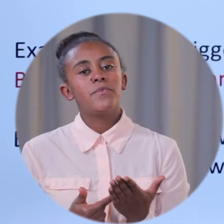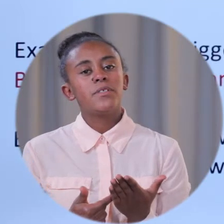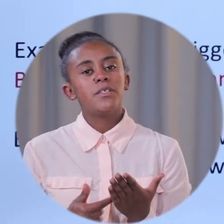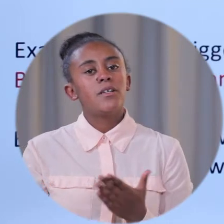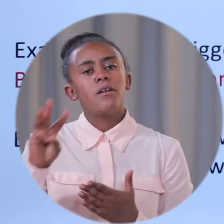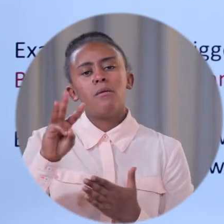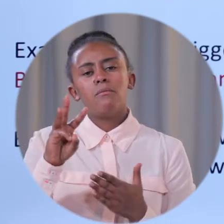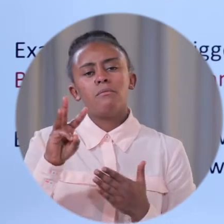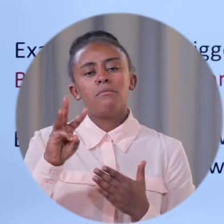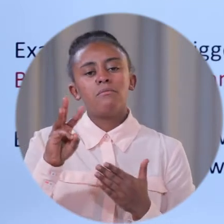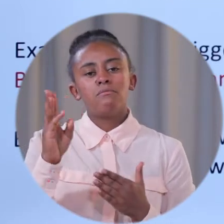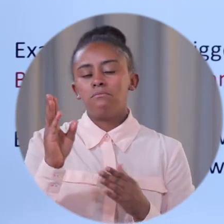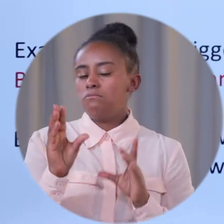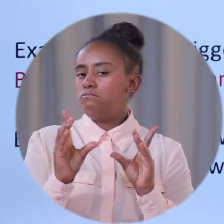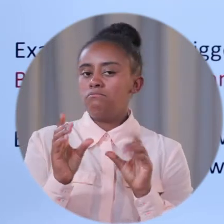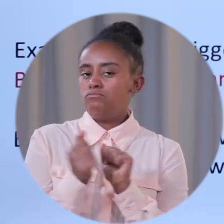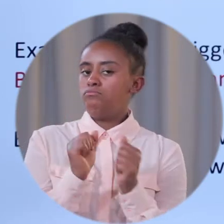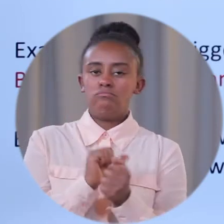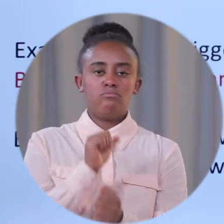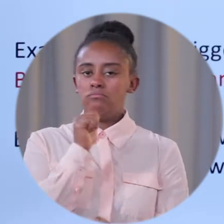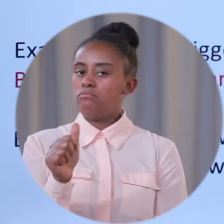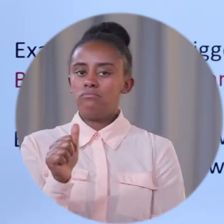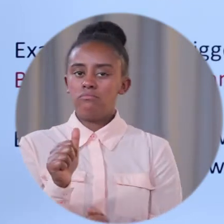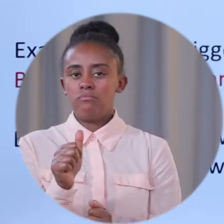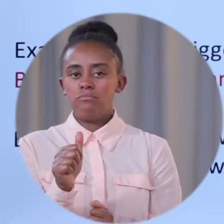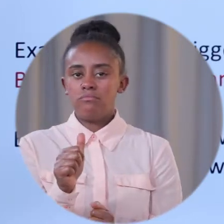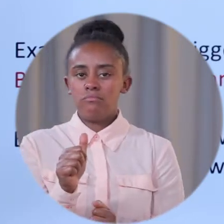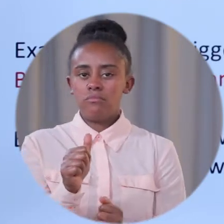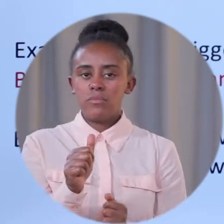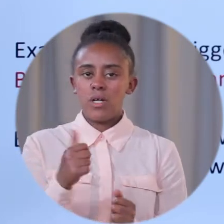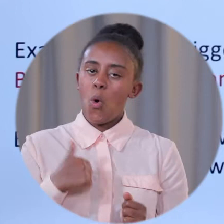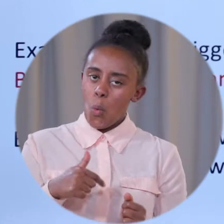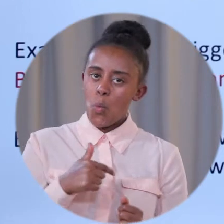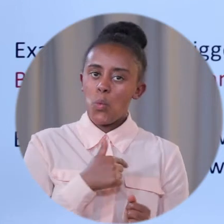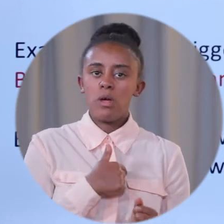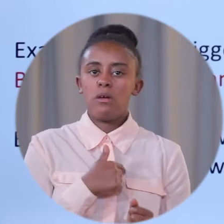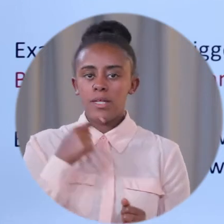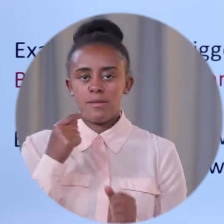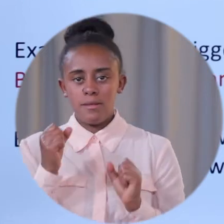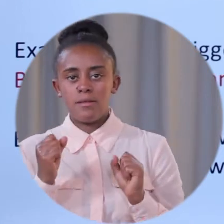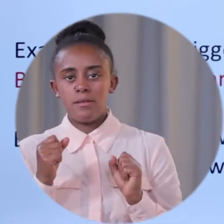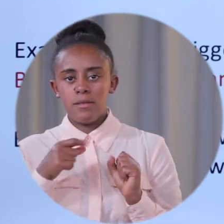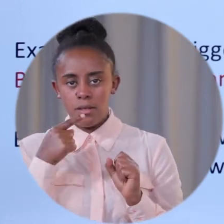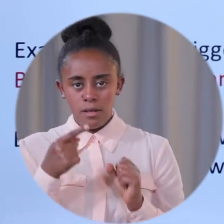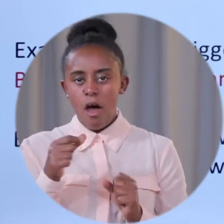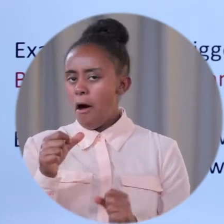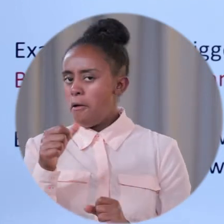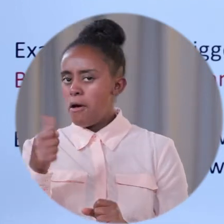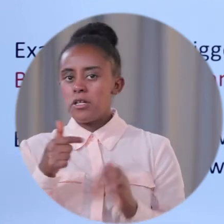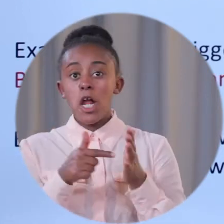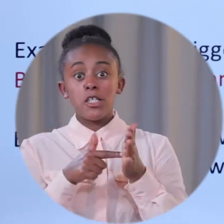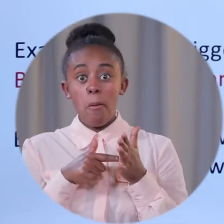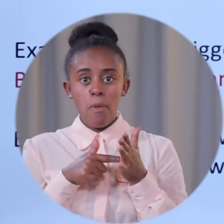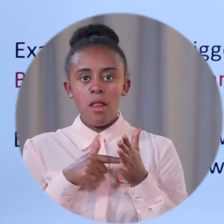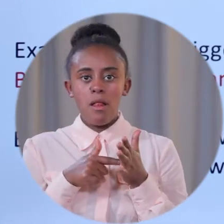W does not change. W does not change. We can say, we can take another